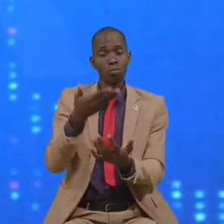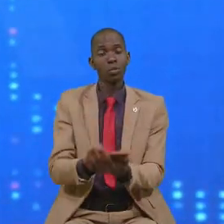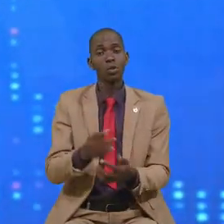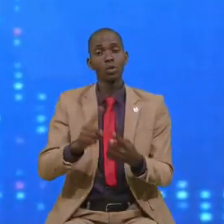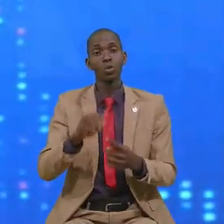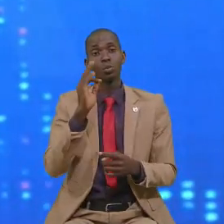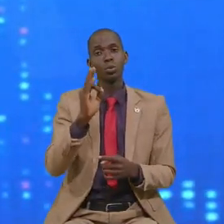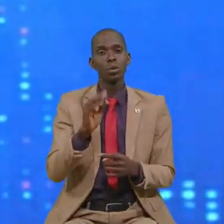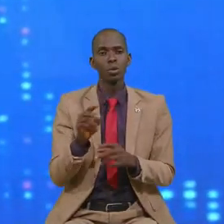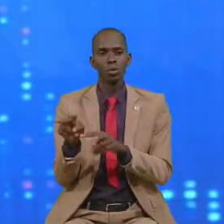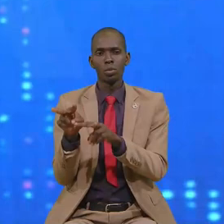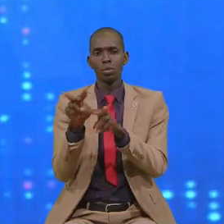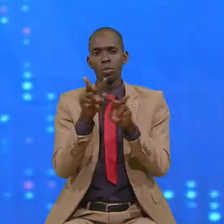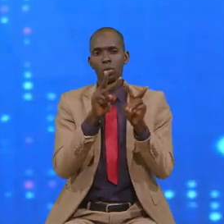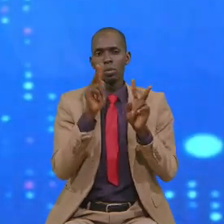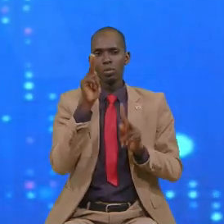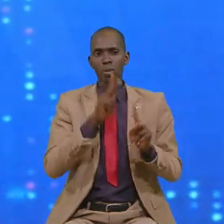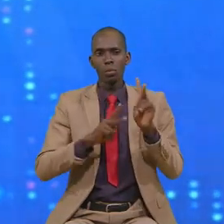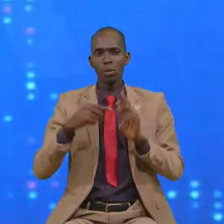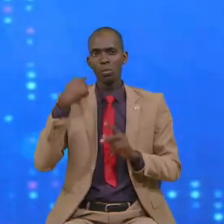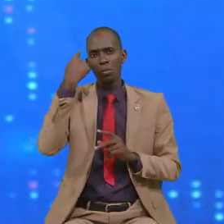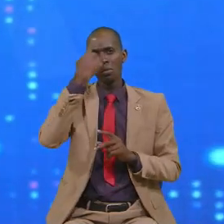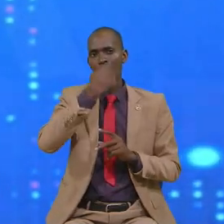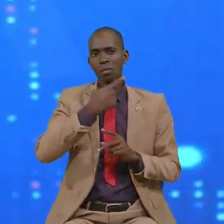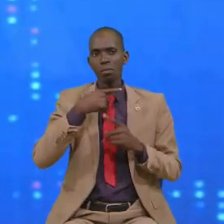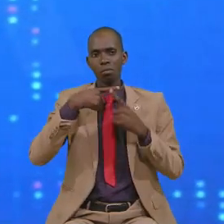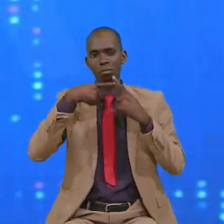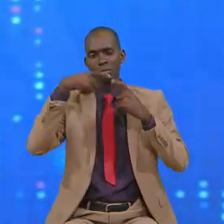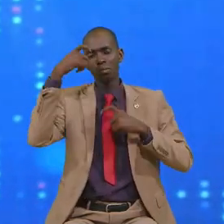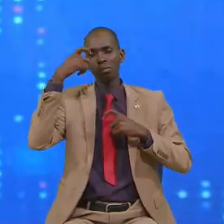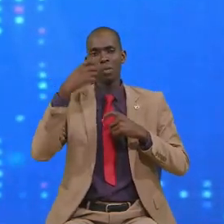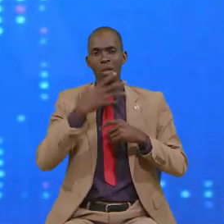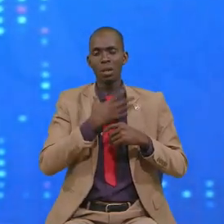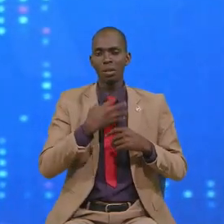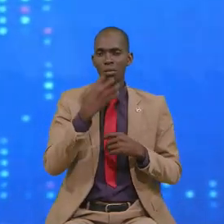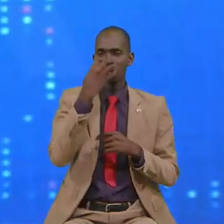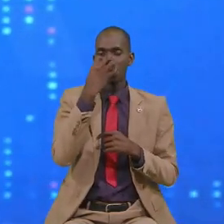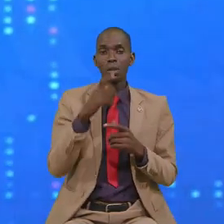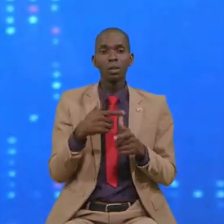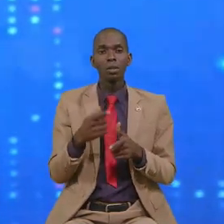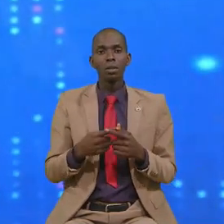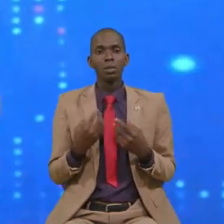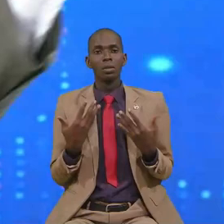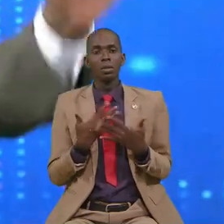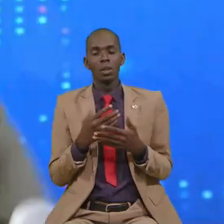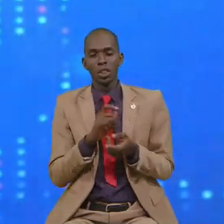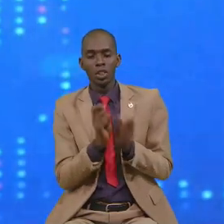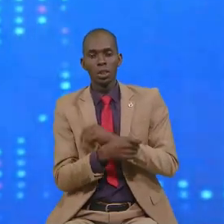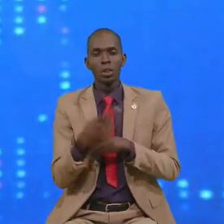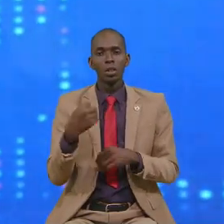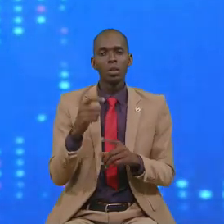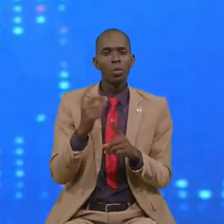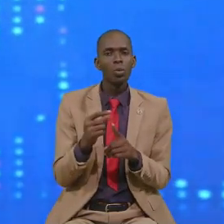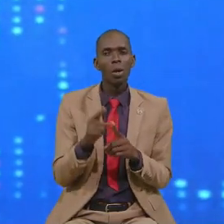look at their faces, and then the way their faces are, you change the message and you